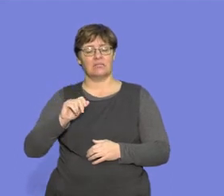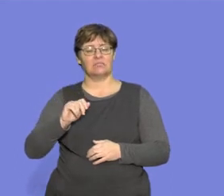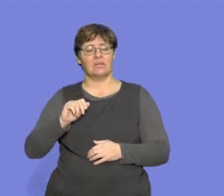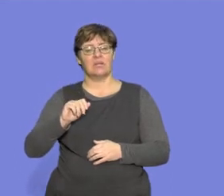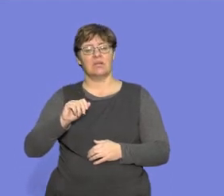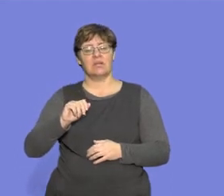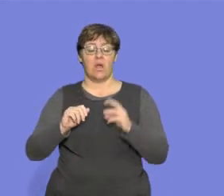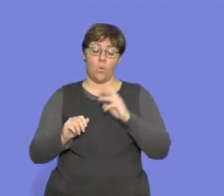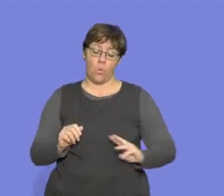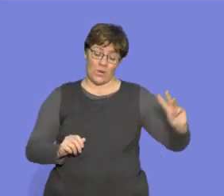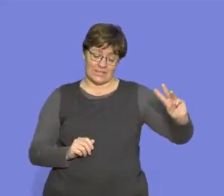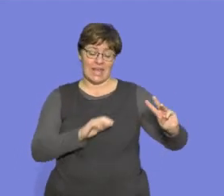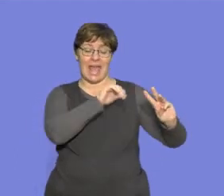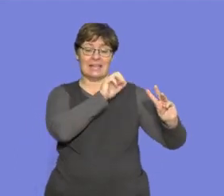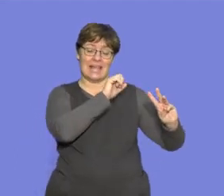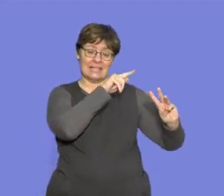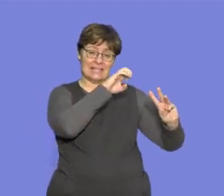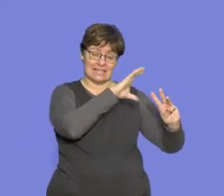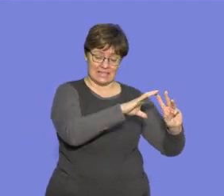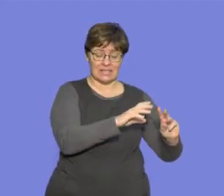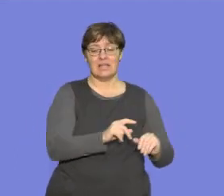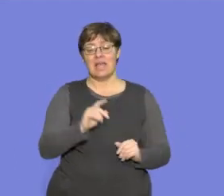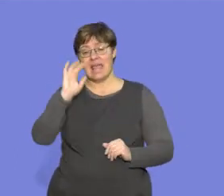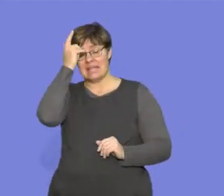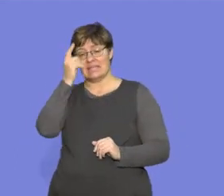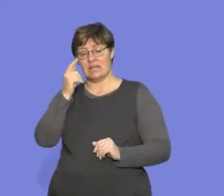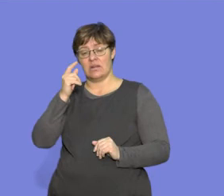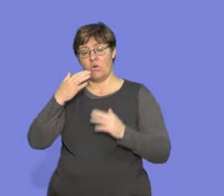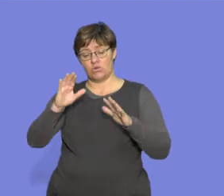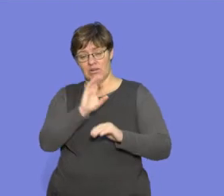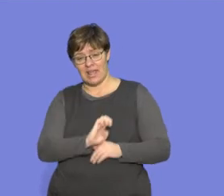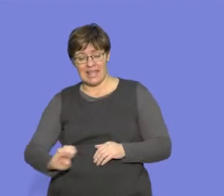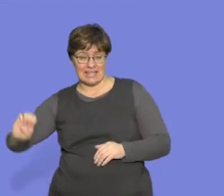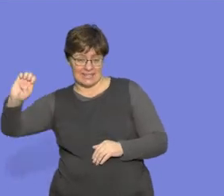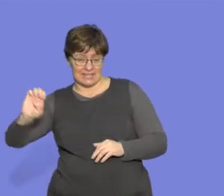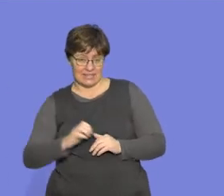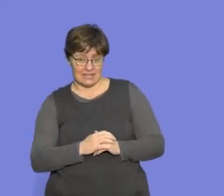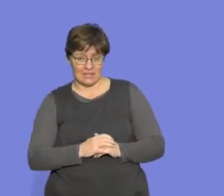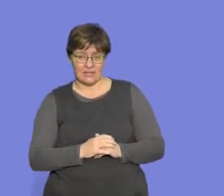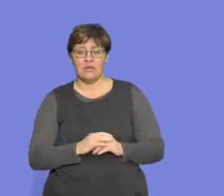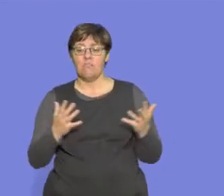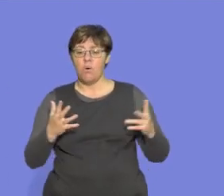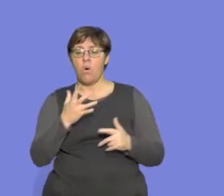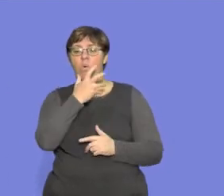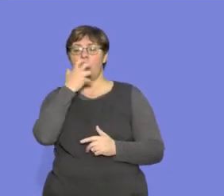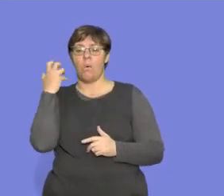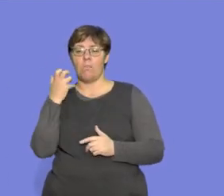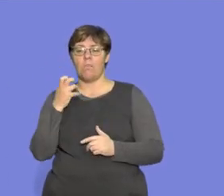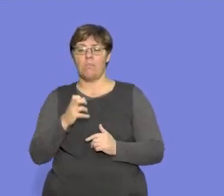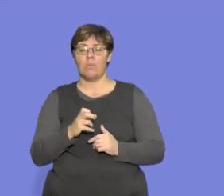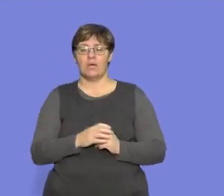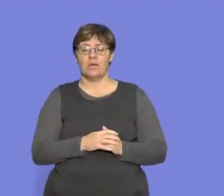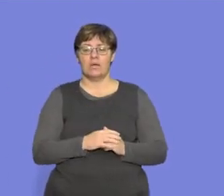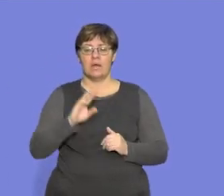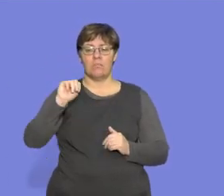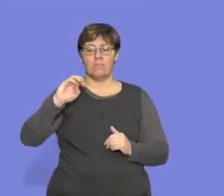western coast we've got the Atlantic Ocean, along the Indian Ocean, on the east coast we've got the warm Benguela current. And this is the water